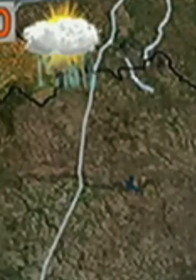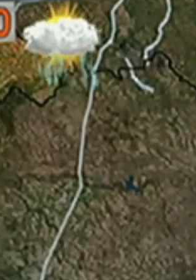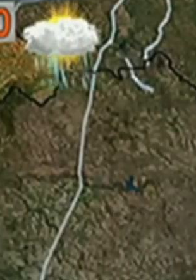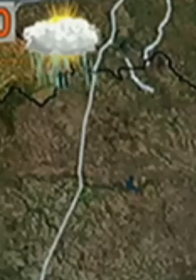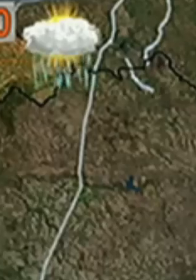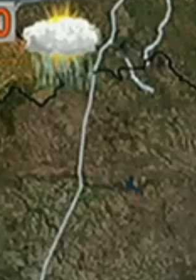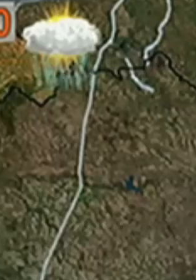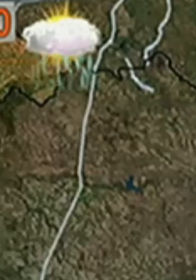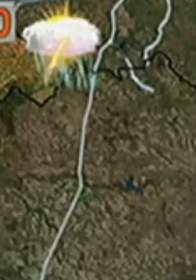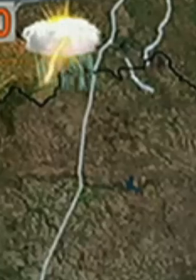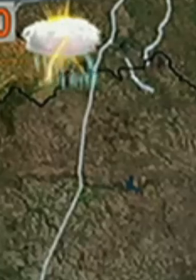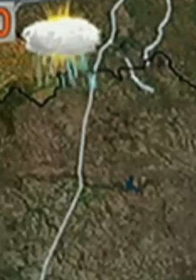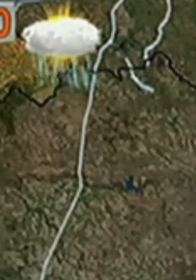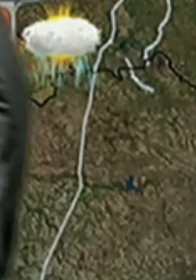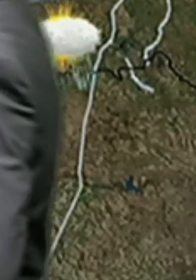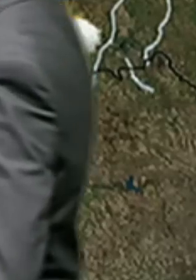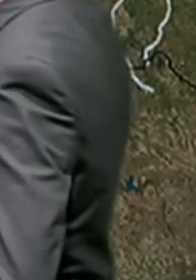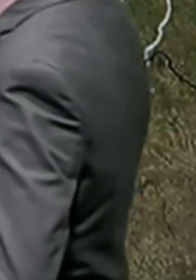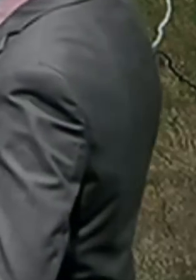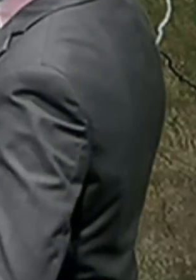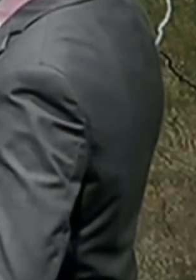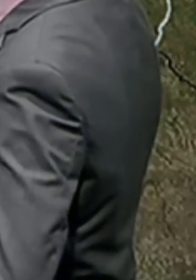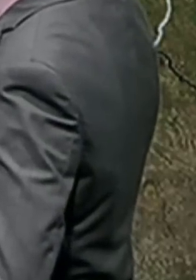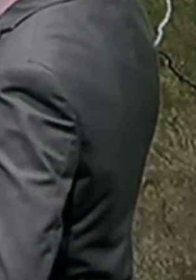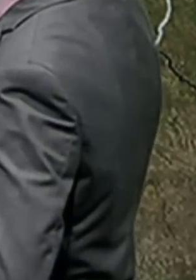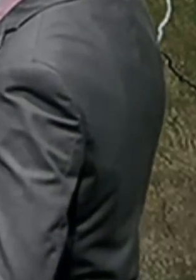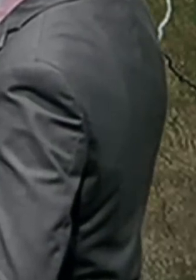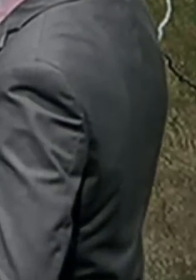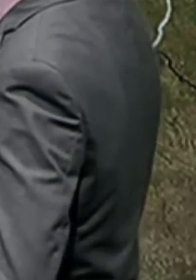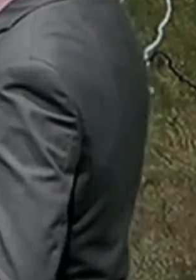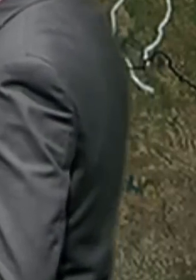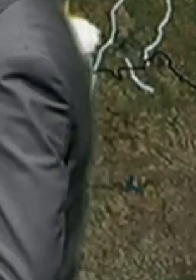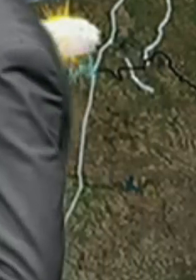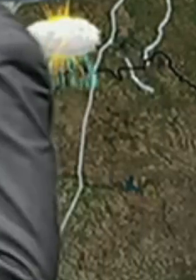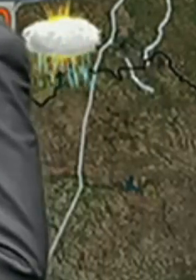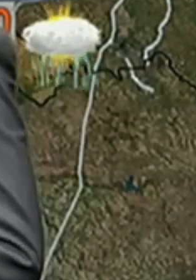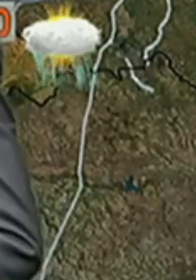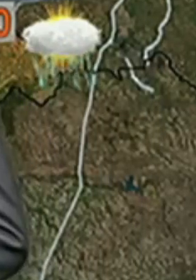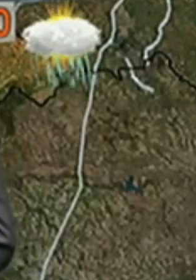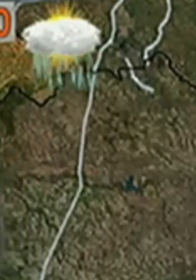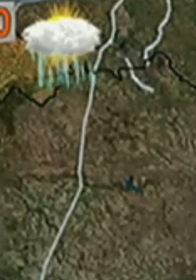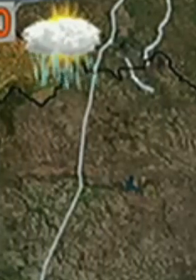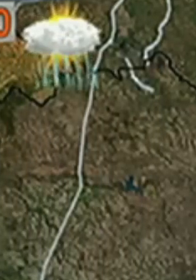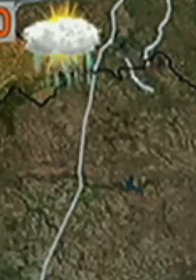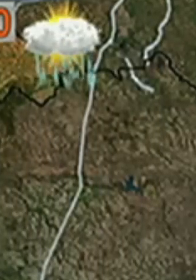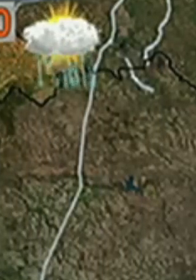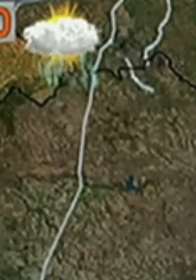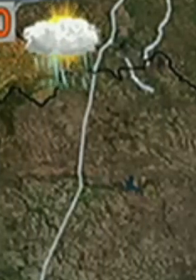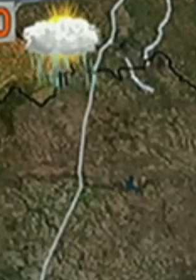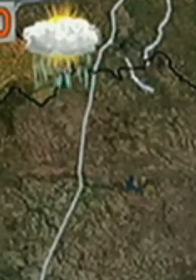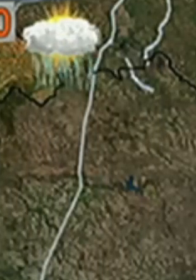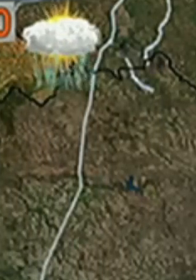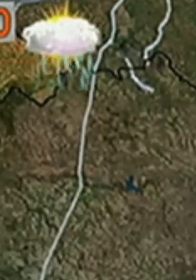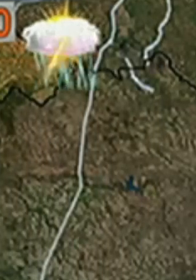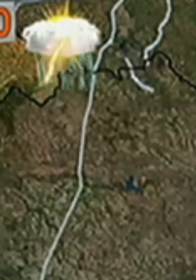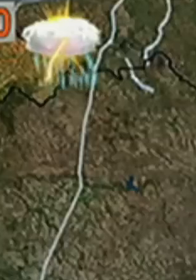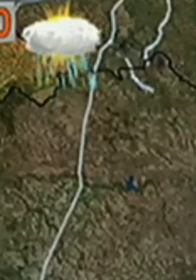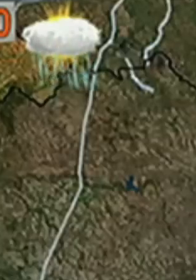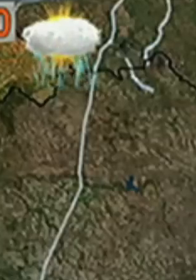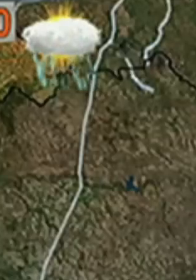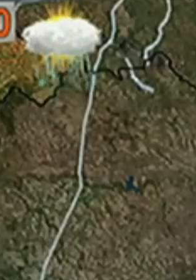pedi dikarolo tša gona ka kola Tosca le dikarolo tša gona ka kola Wolmaranstad Rustenburg mo go bontšha gore go tla ba go fiša dikarolo tša province yeo le gona ka